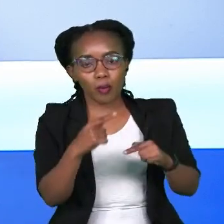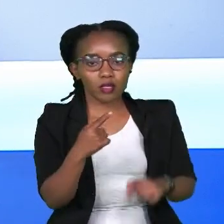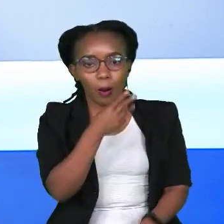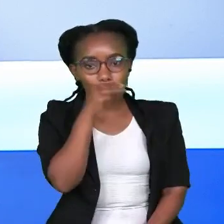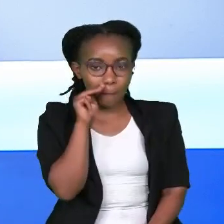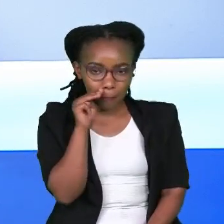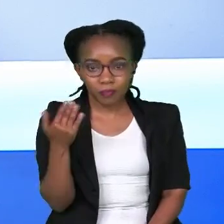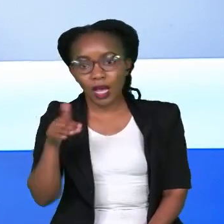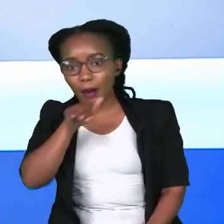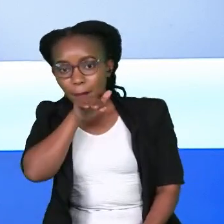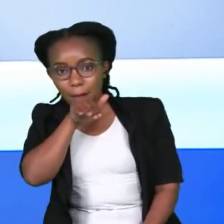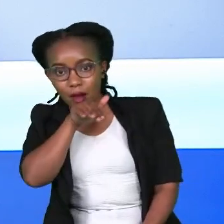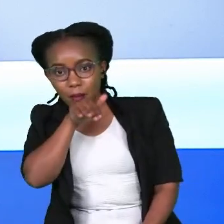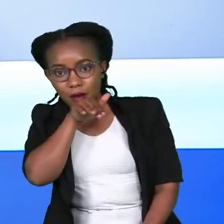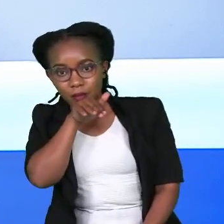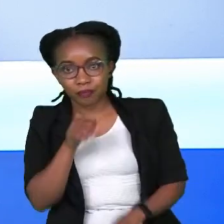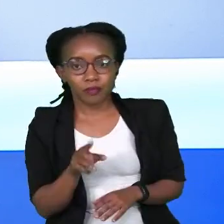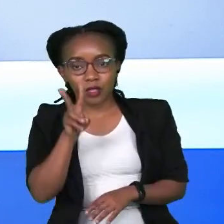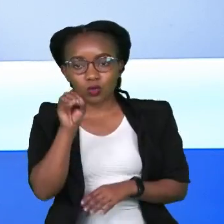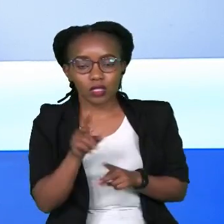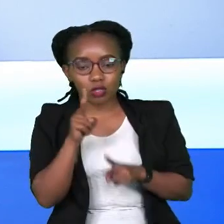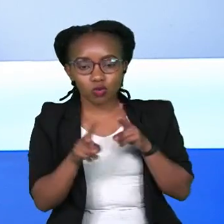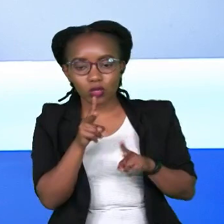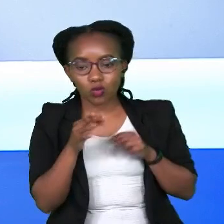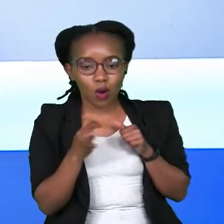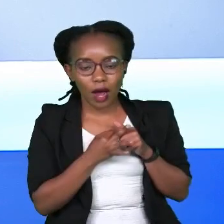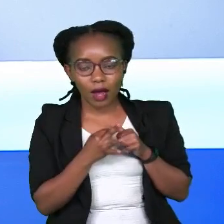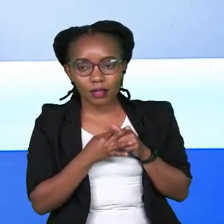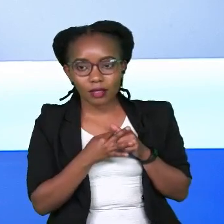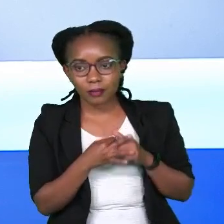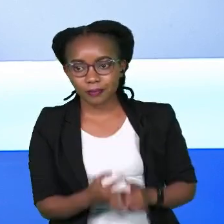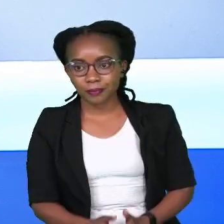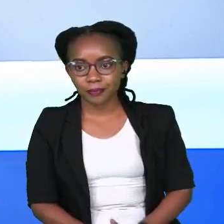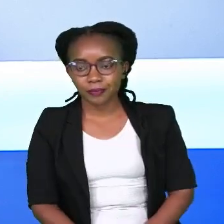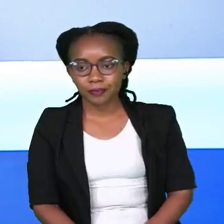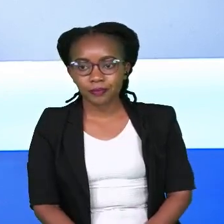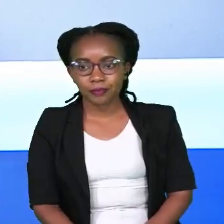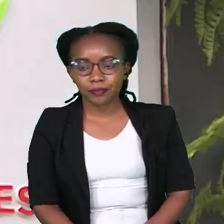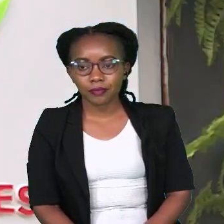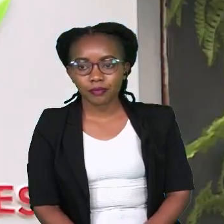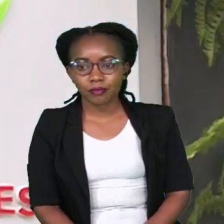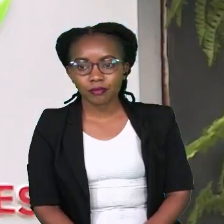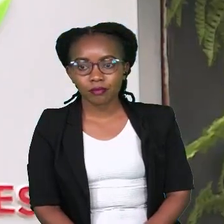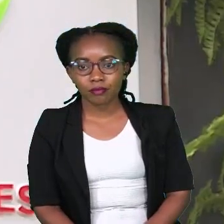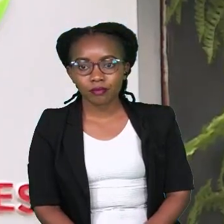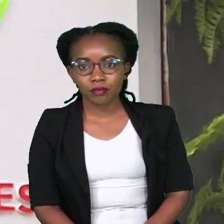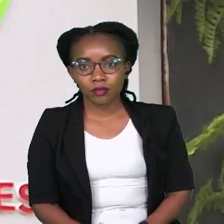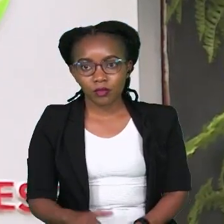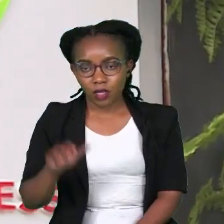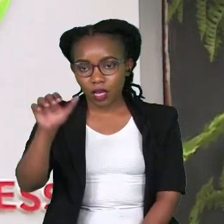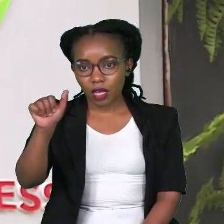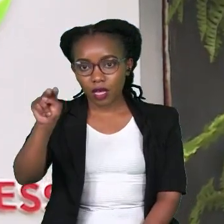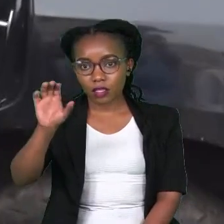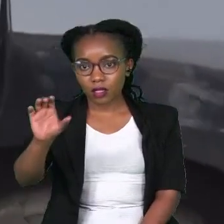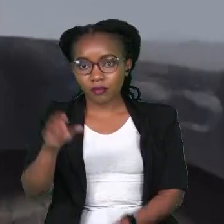and ODM leader Raila Odinga in the ballot come August 2022. Flora Limuki with his story. Amani National